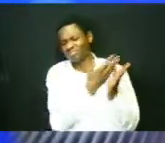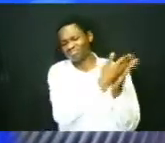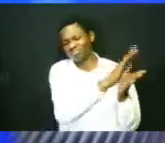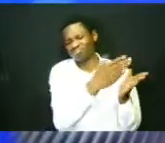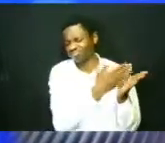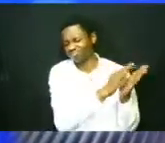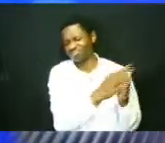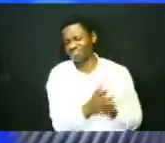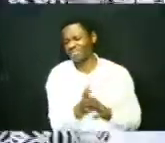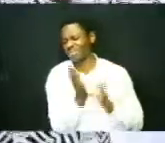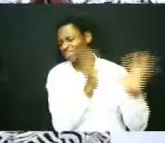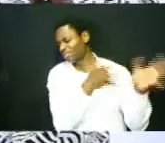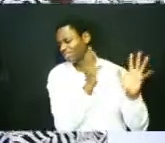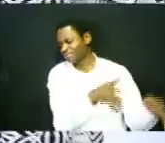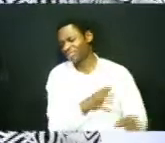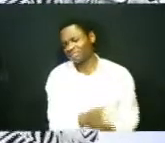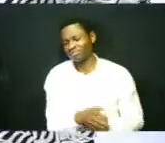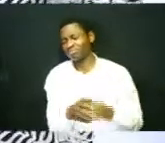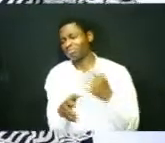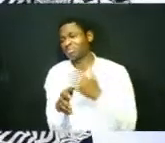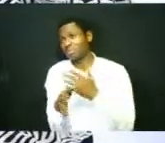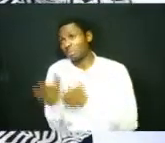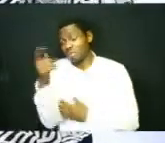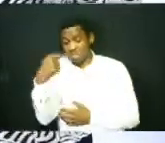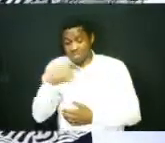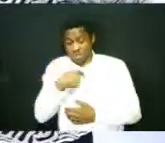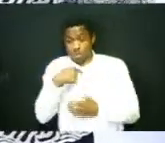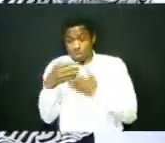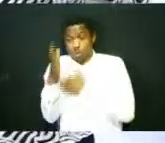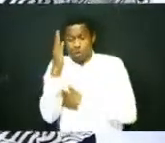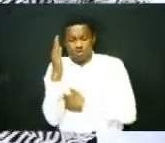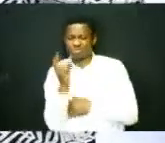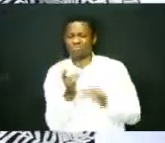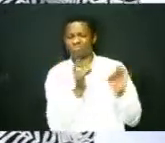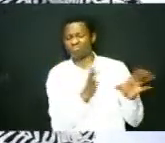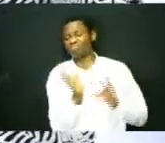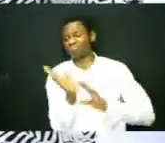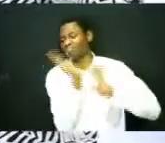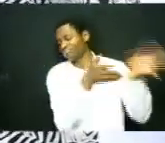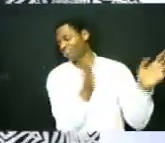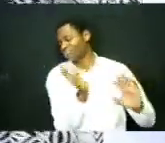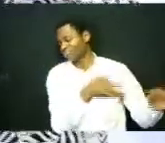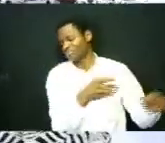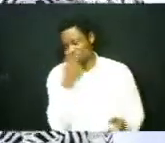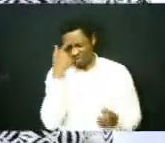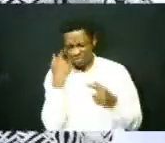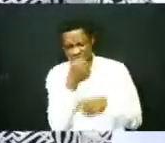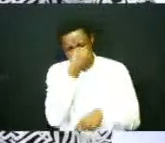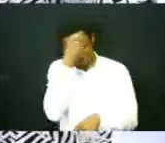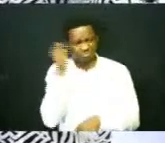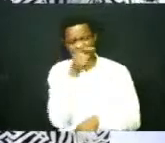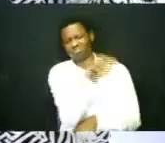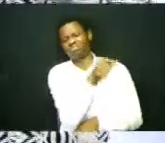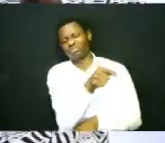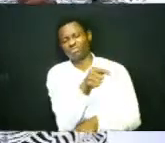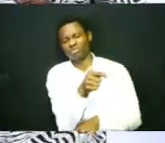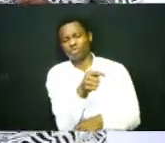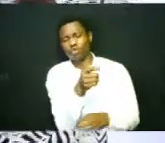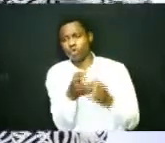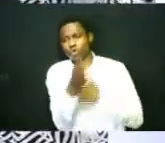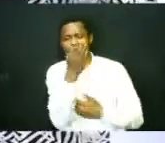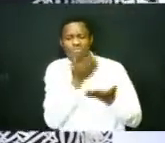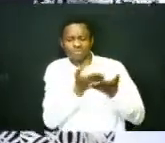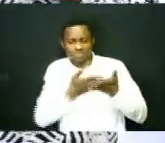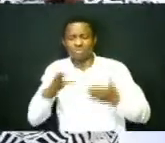so? Bra war pound no man ababe yo nyankopon kro anase ne man for hin no. Onya onyame animu adom na saso din